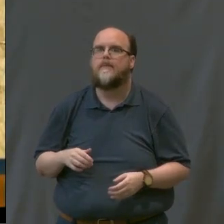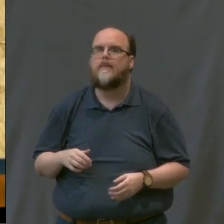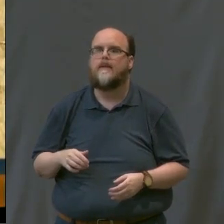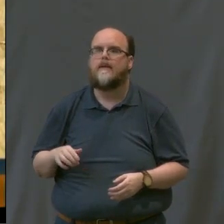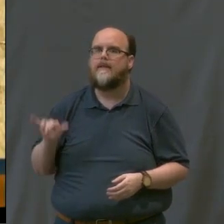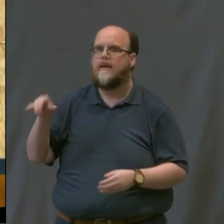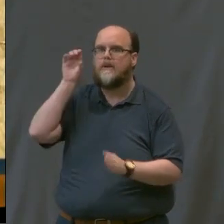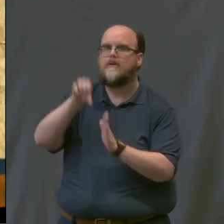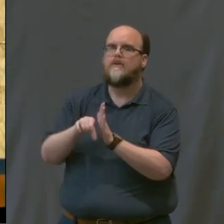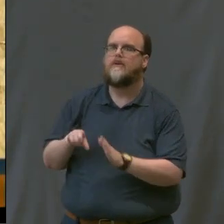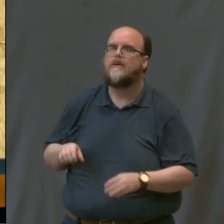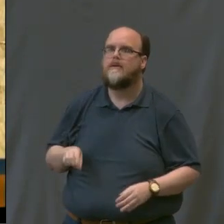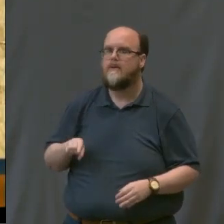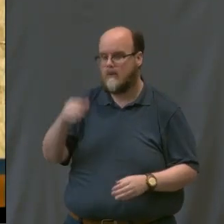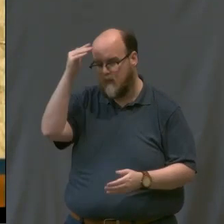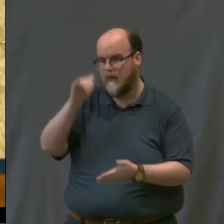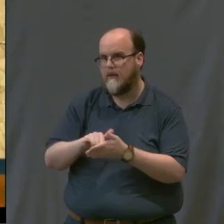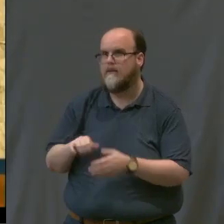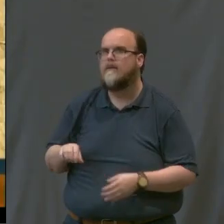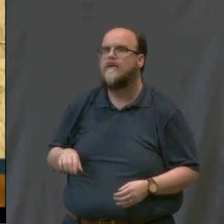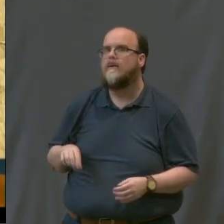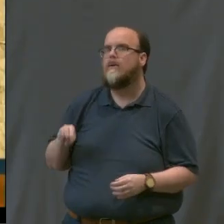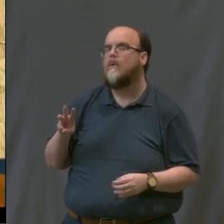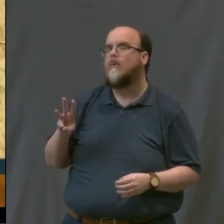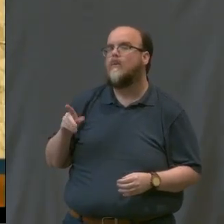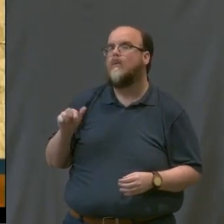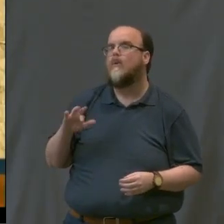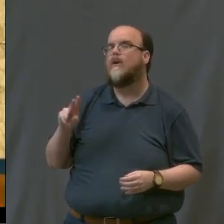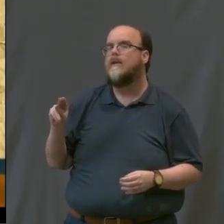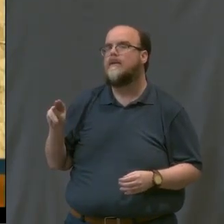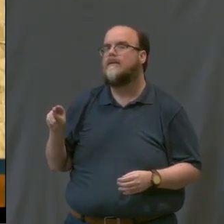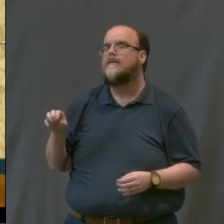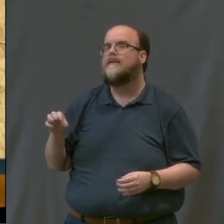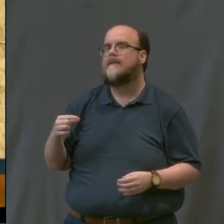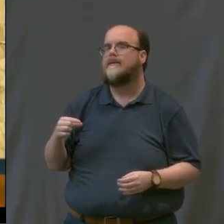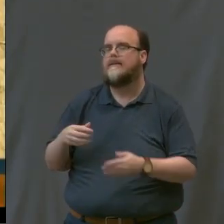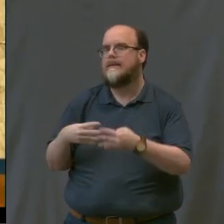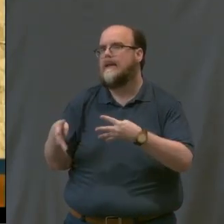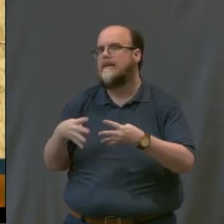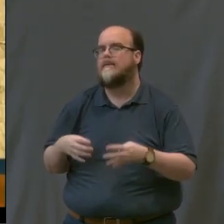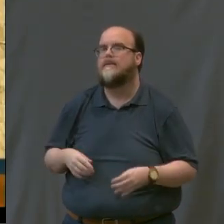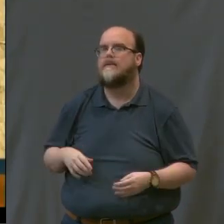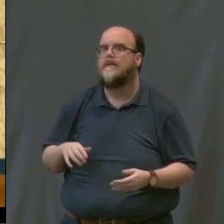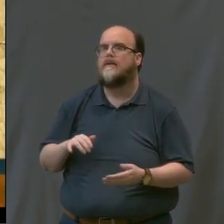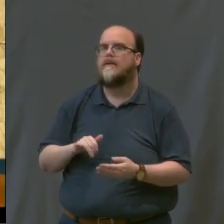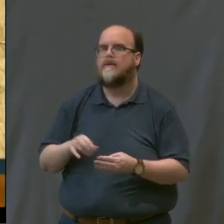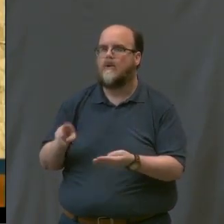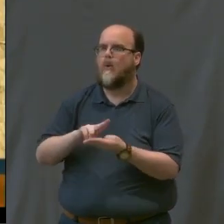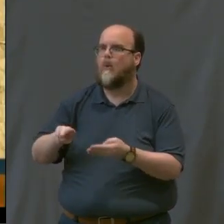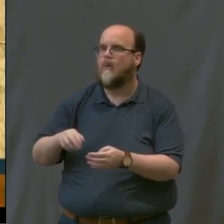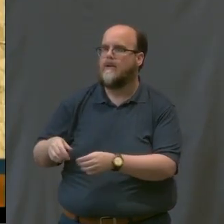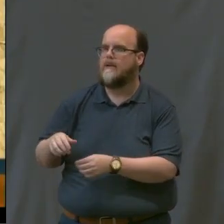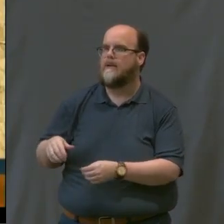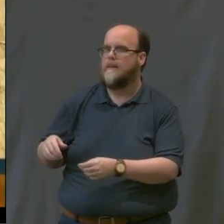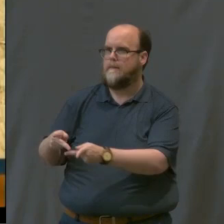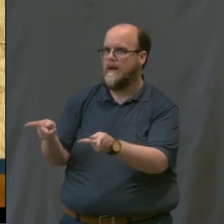This right here, does everyone know what that is? It's called Warren's Gate. This is a holy site to